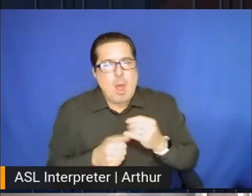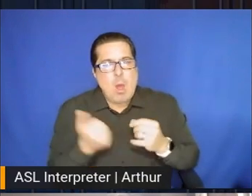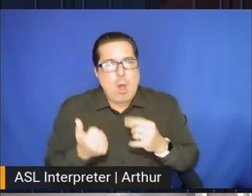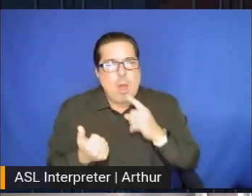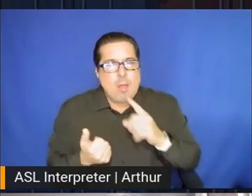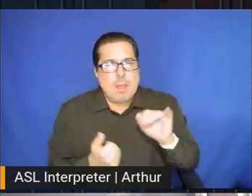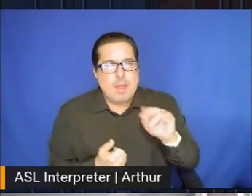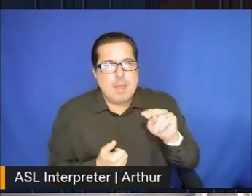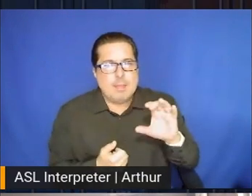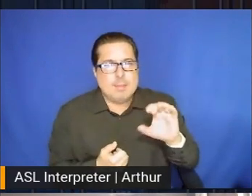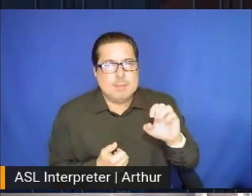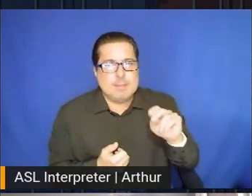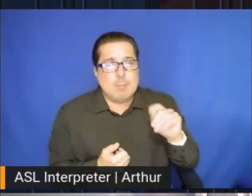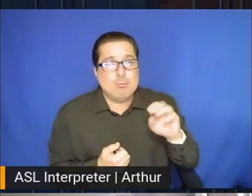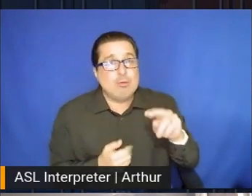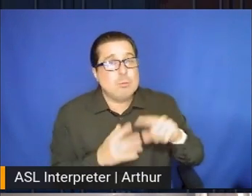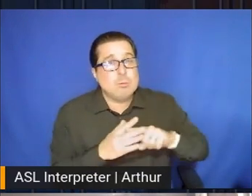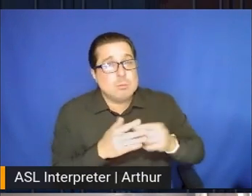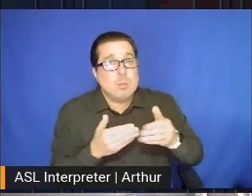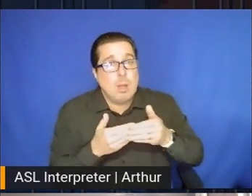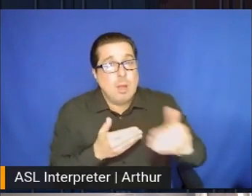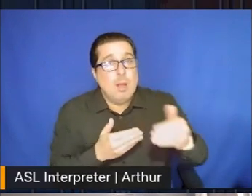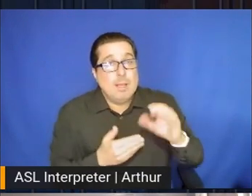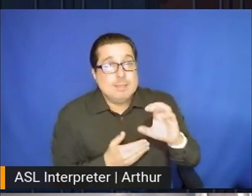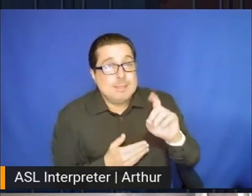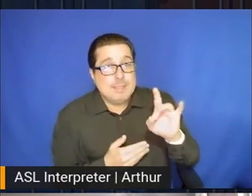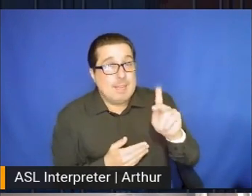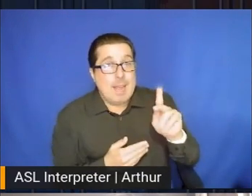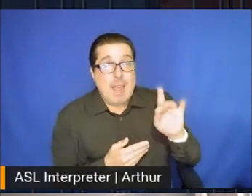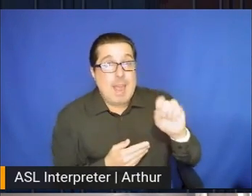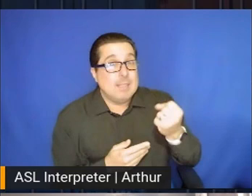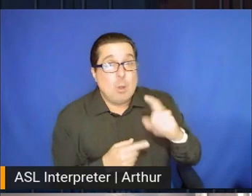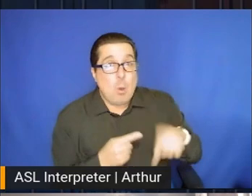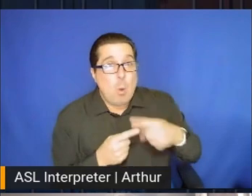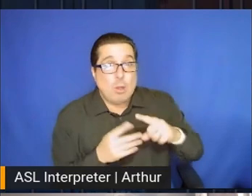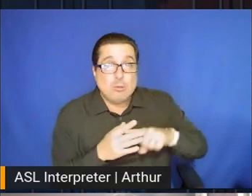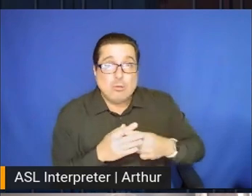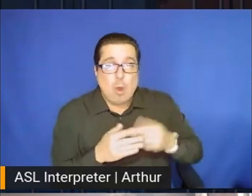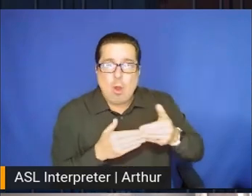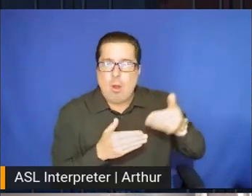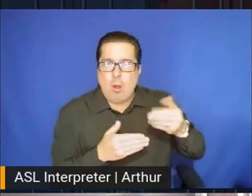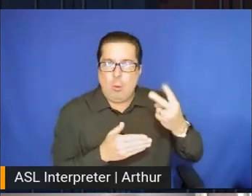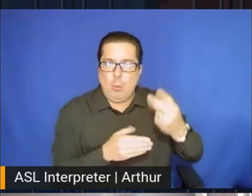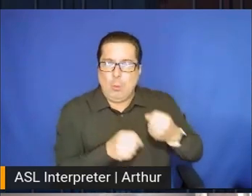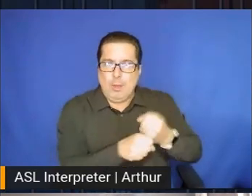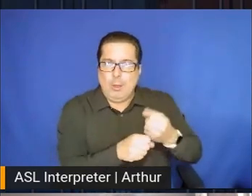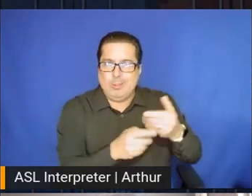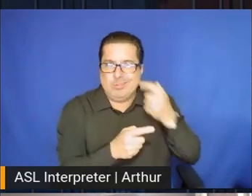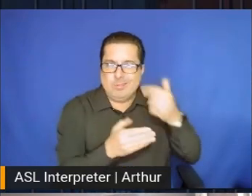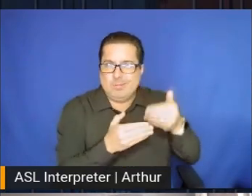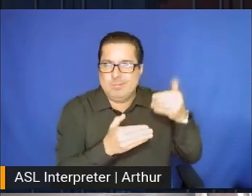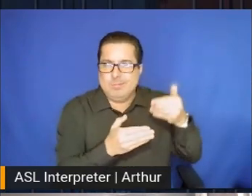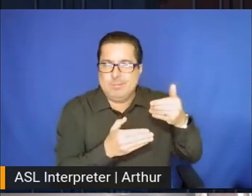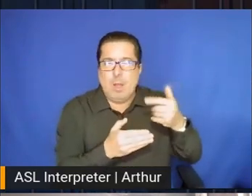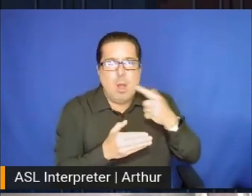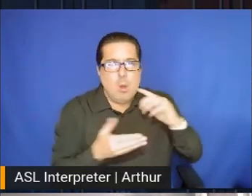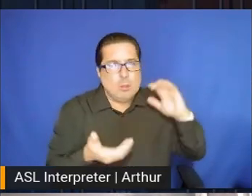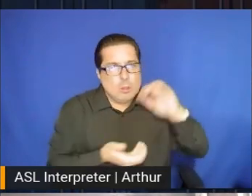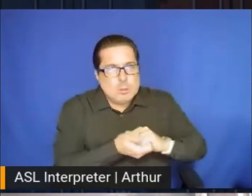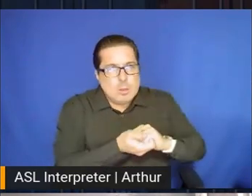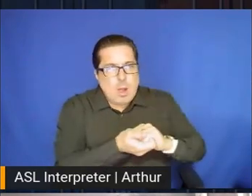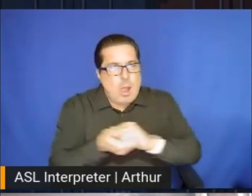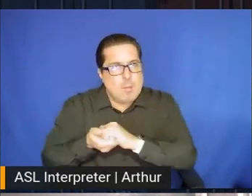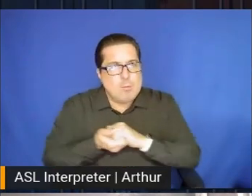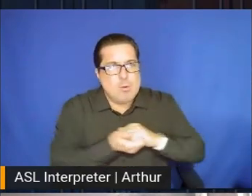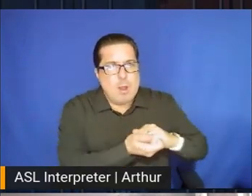of cdk8s, as you mentioned, was about 2 years ago, and it was a joint collaboration